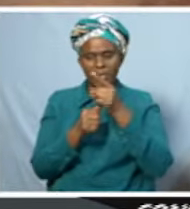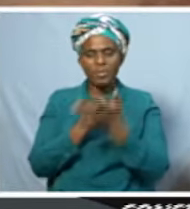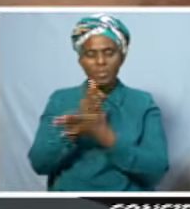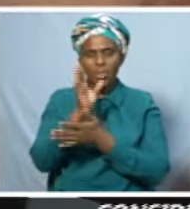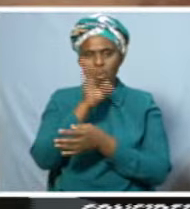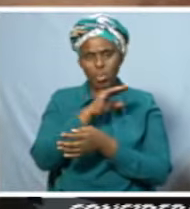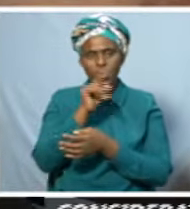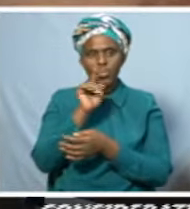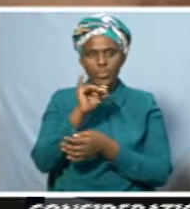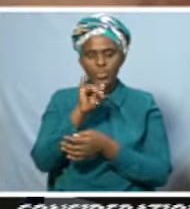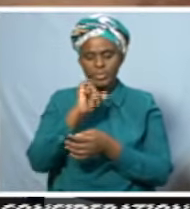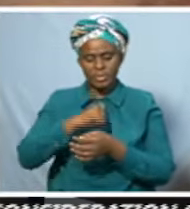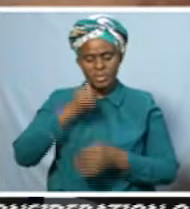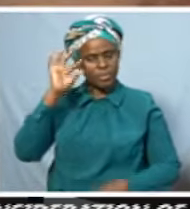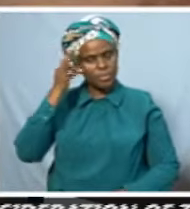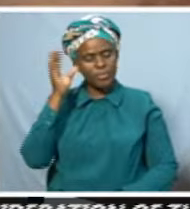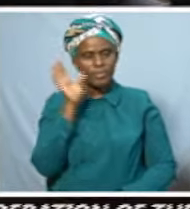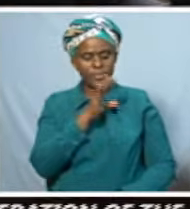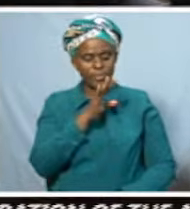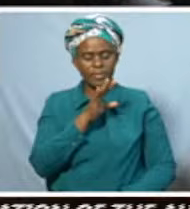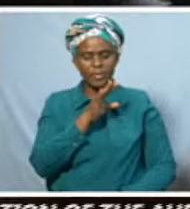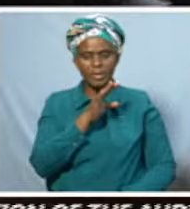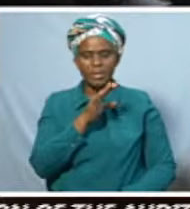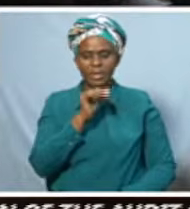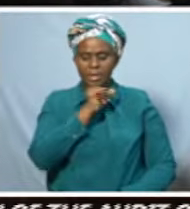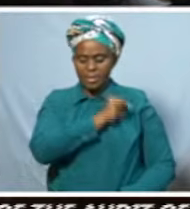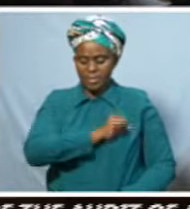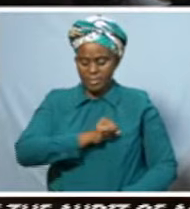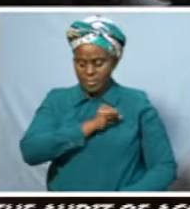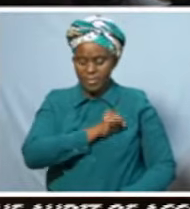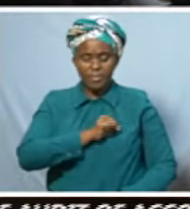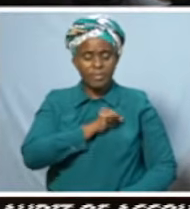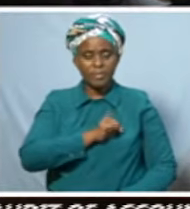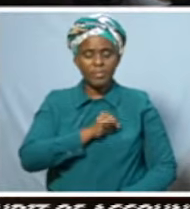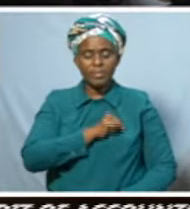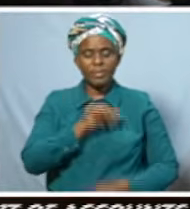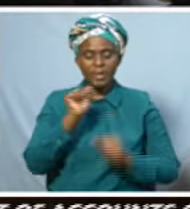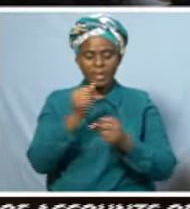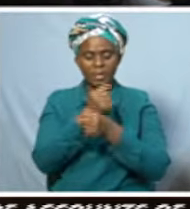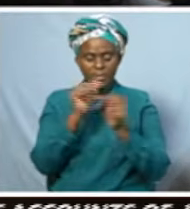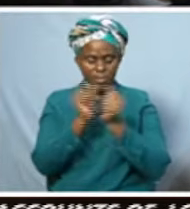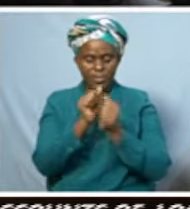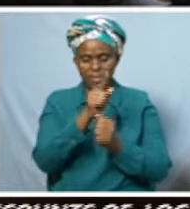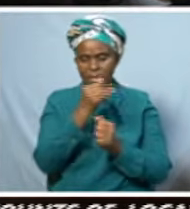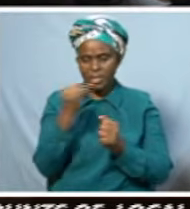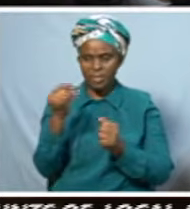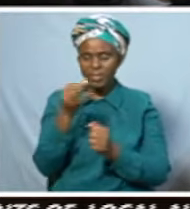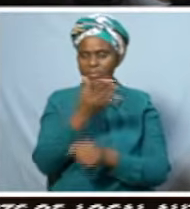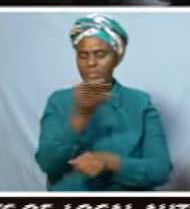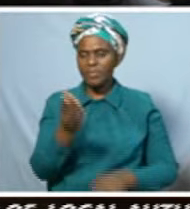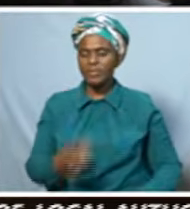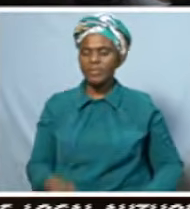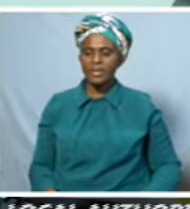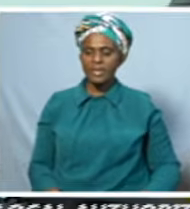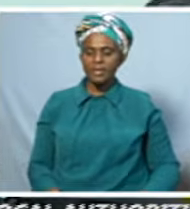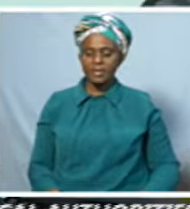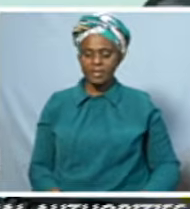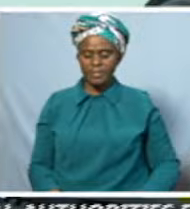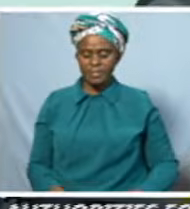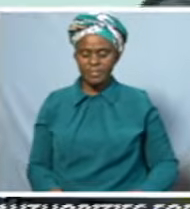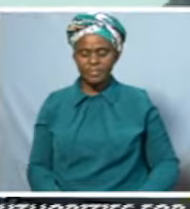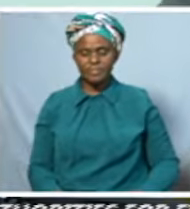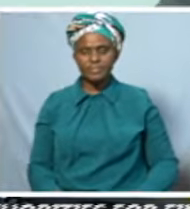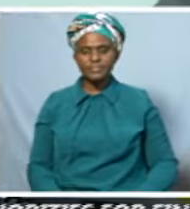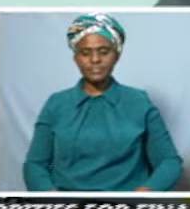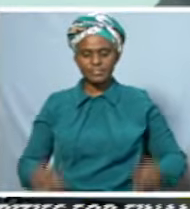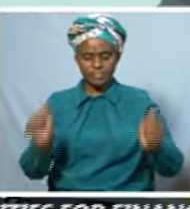correct. We take note of that. We sincerely apologize. I think. Then you can deal with the issue of systems. Thank you so much. With